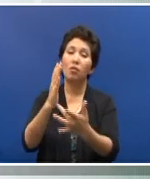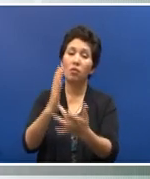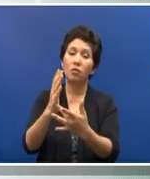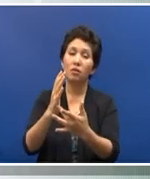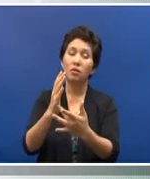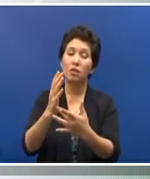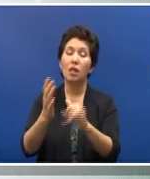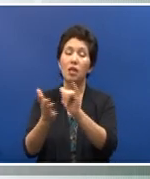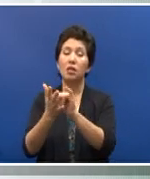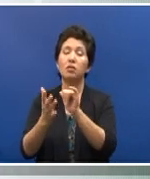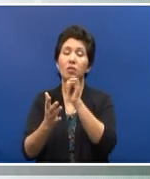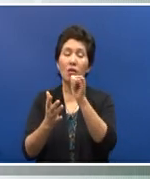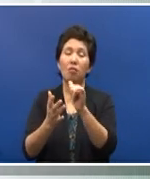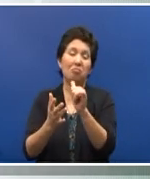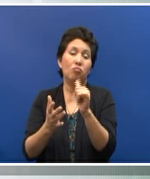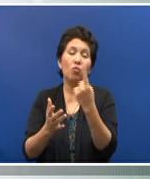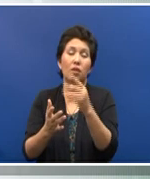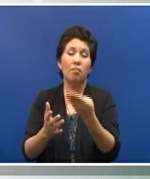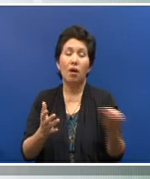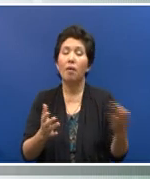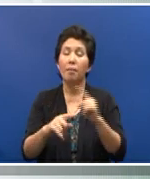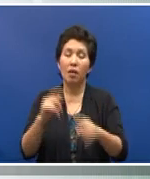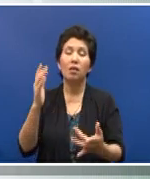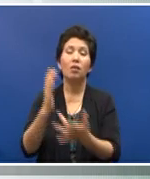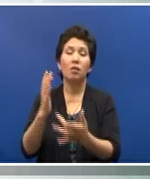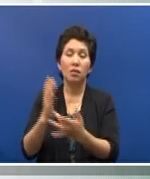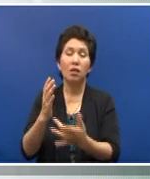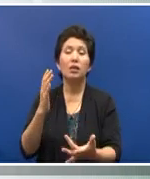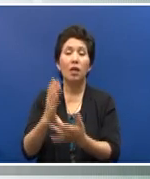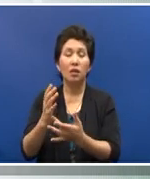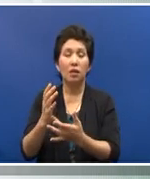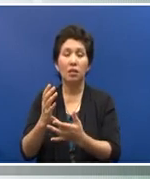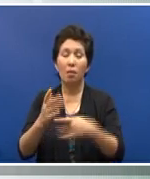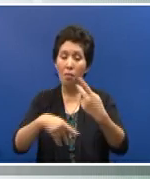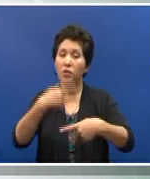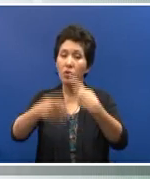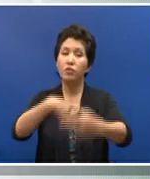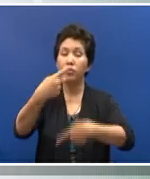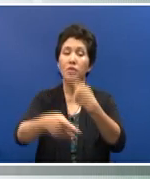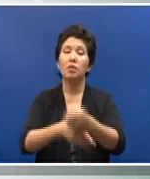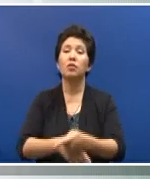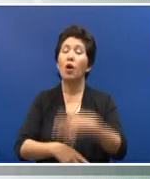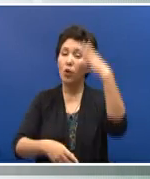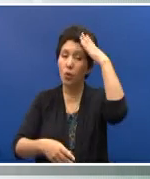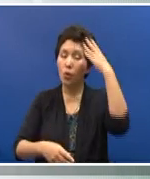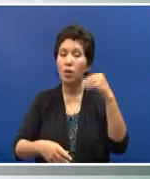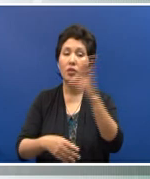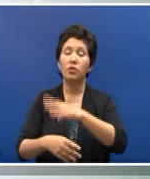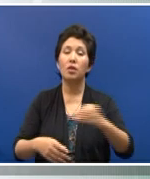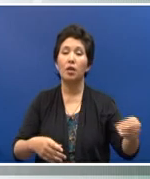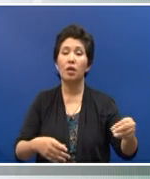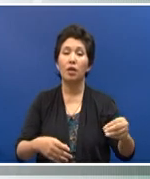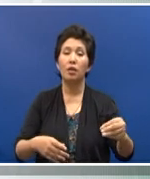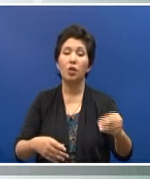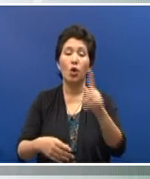technology here is not only the tools, but technology here also refer to technical processes, okay, knowledge and